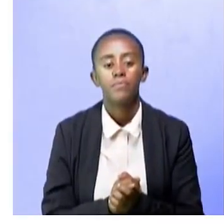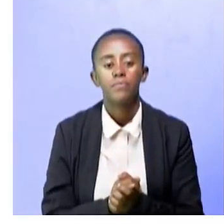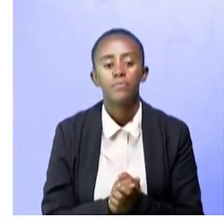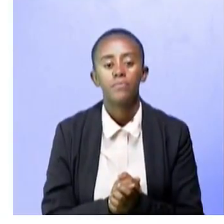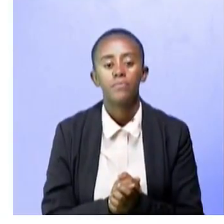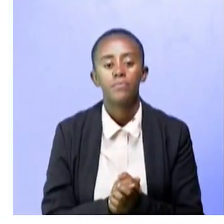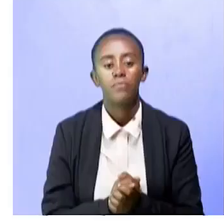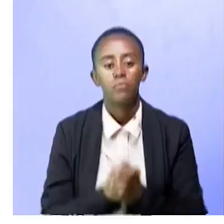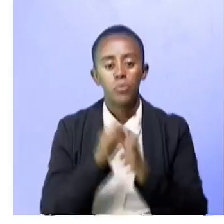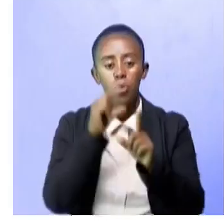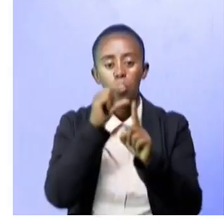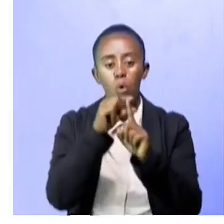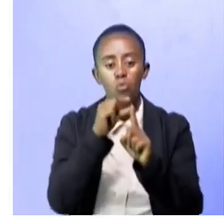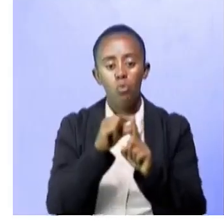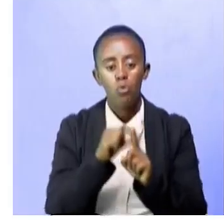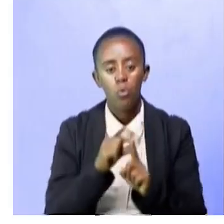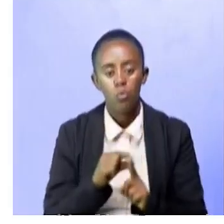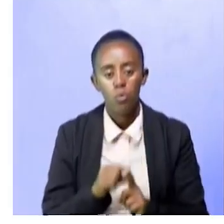words.